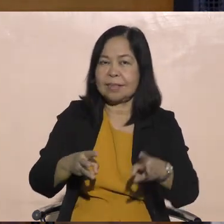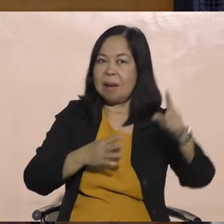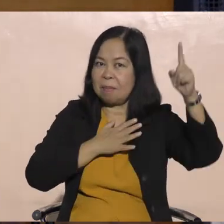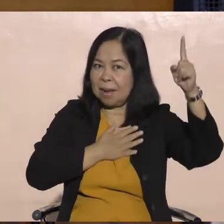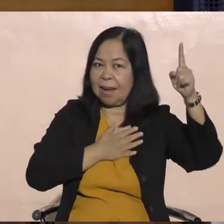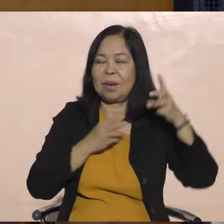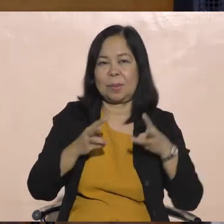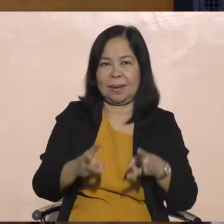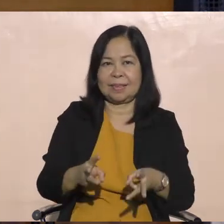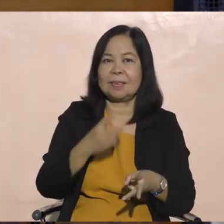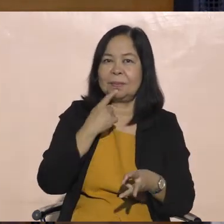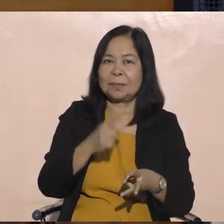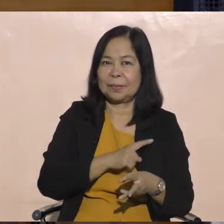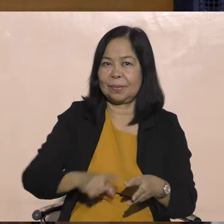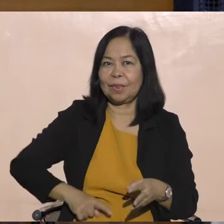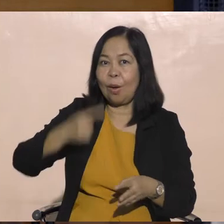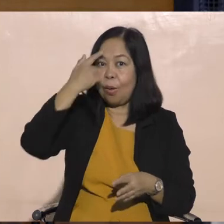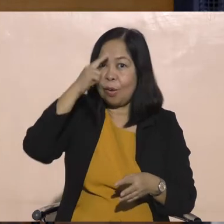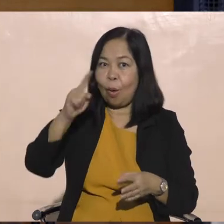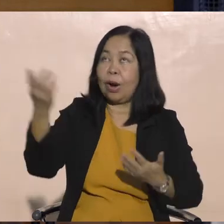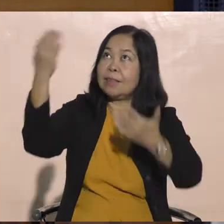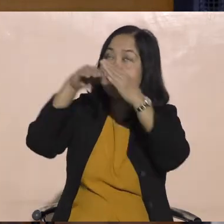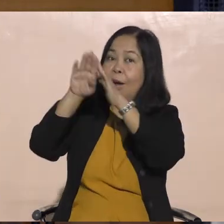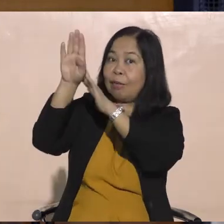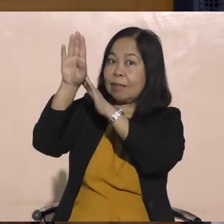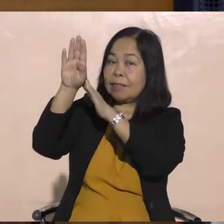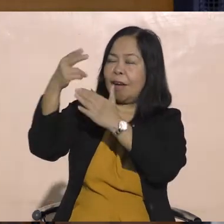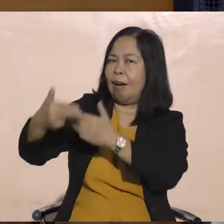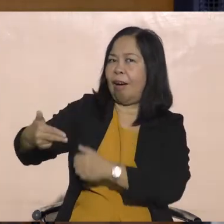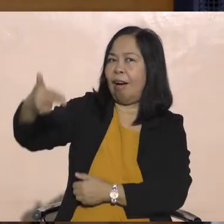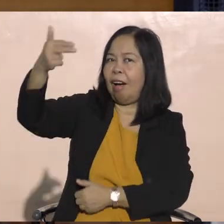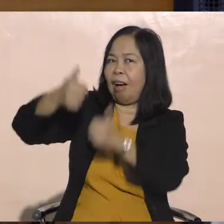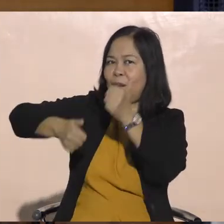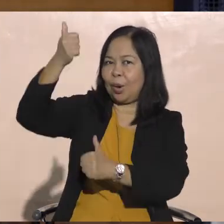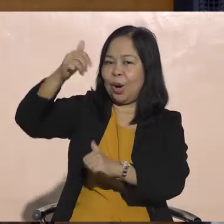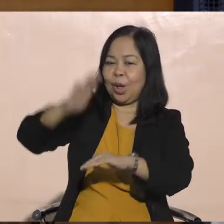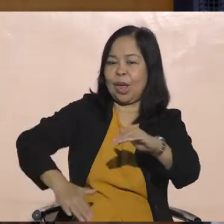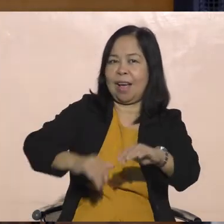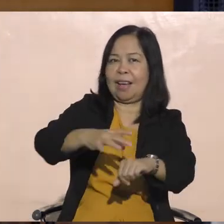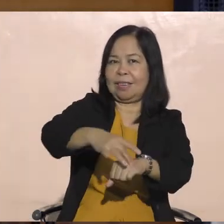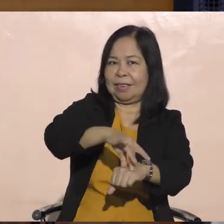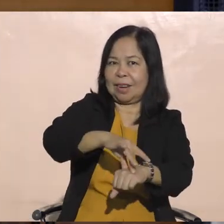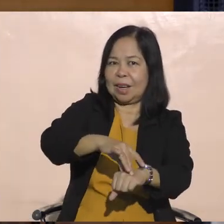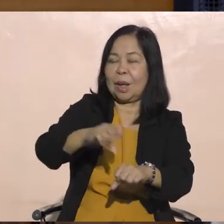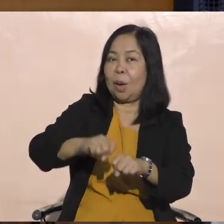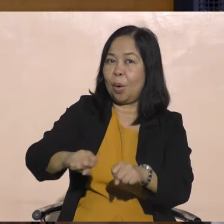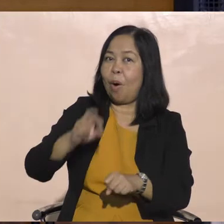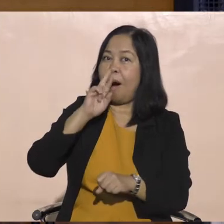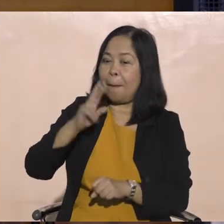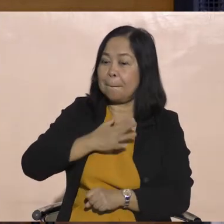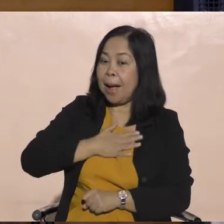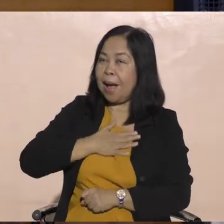my ways, says the Lord. For as the heavens are higher than the earth, so are my